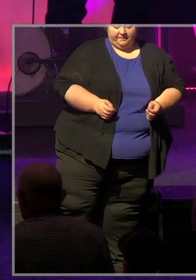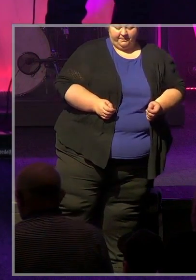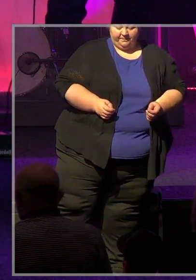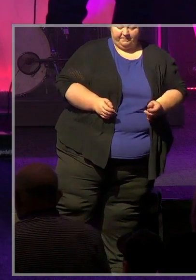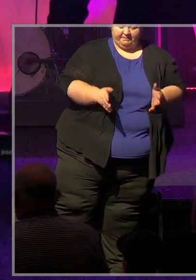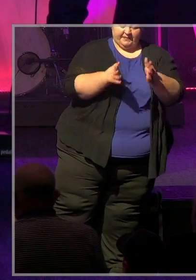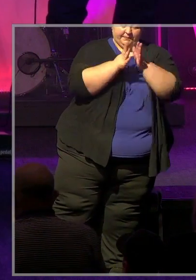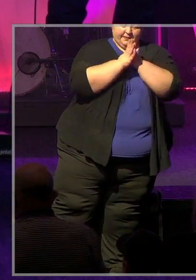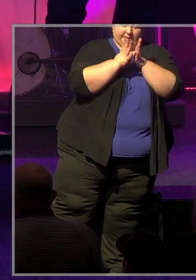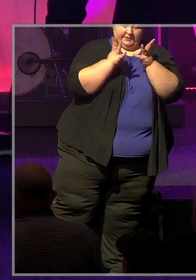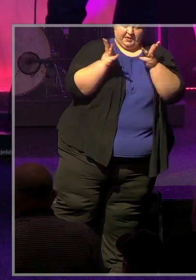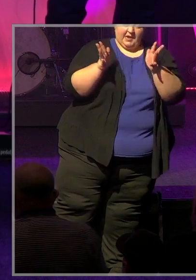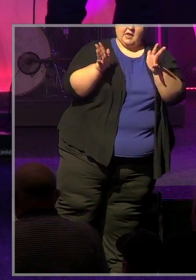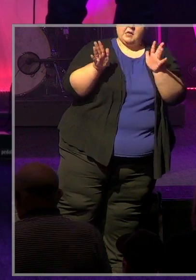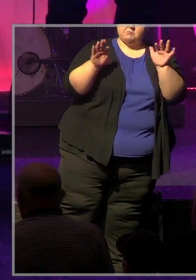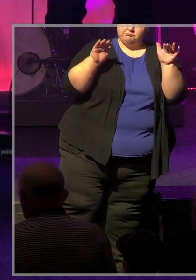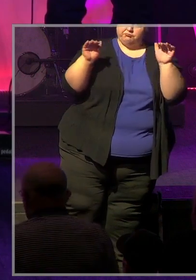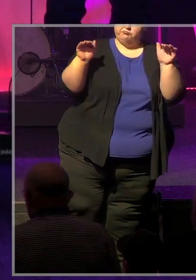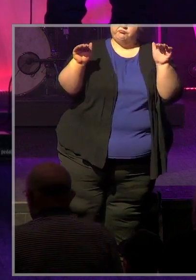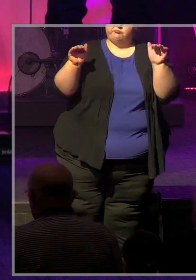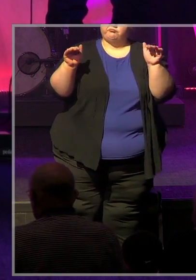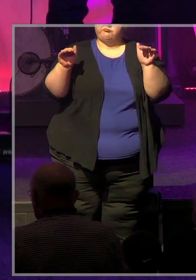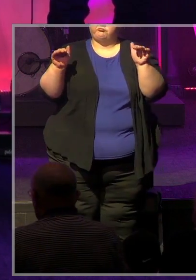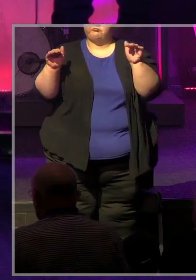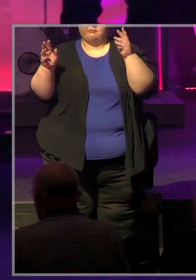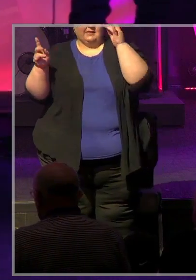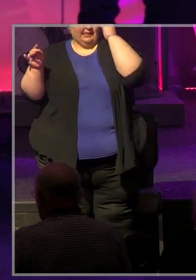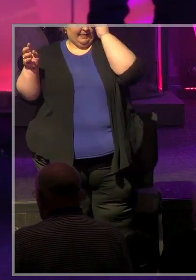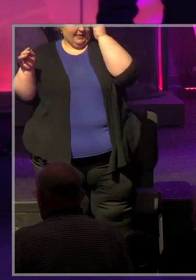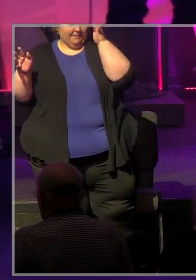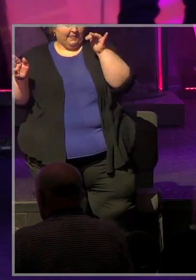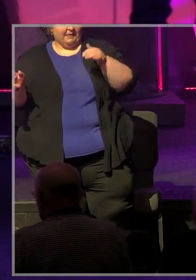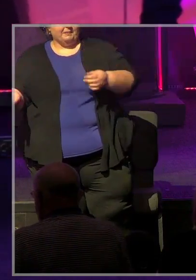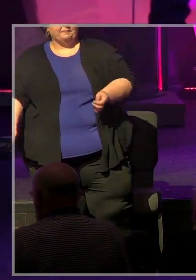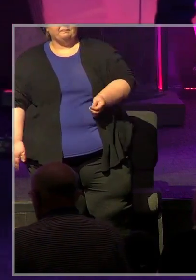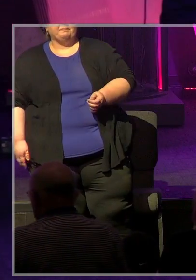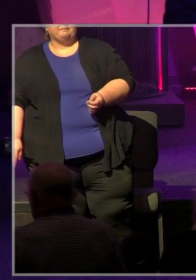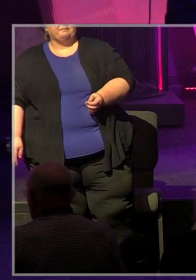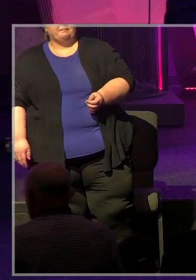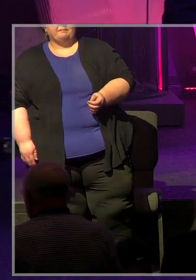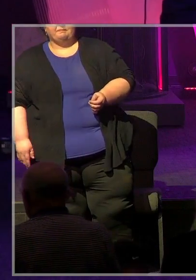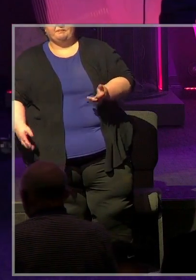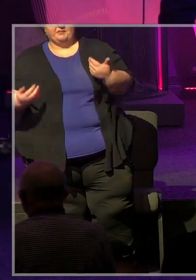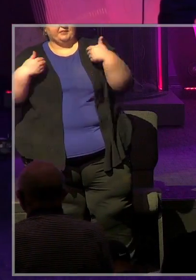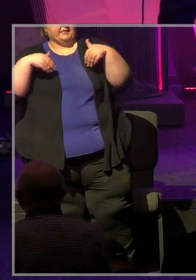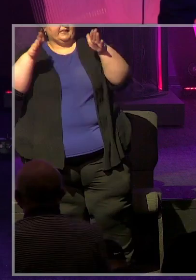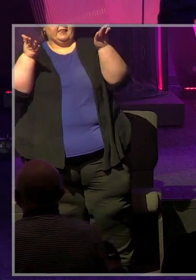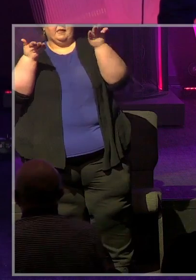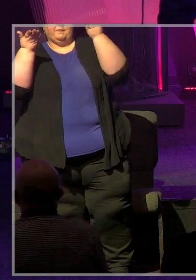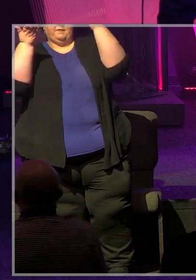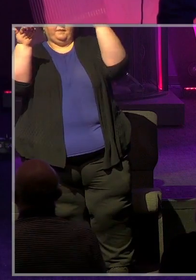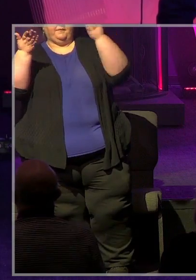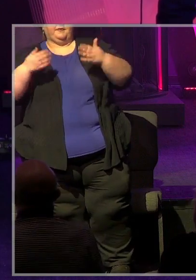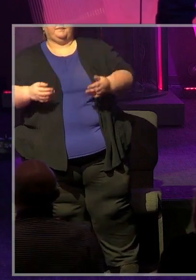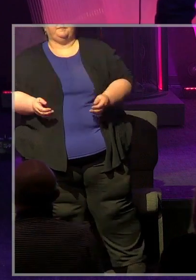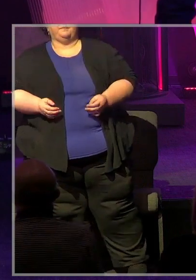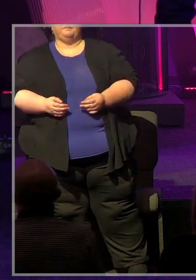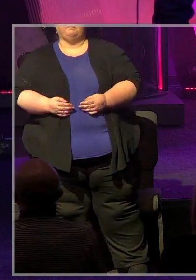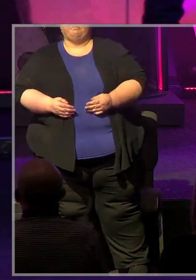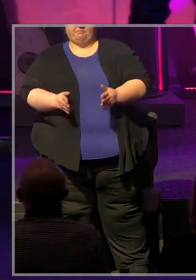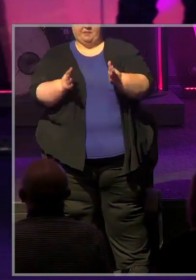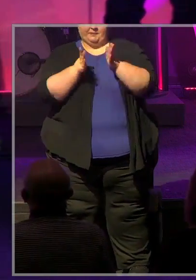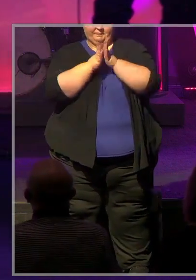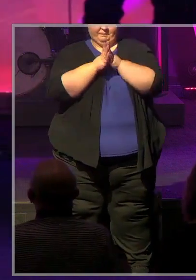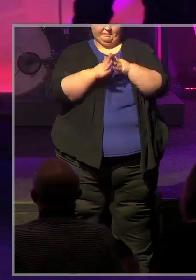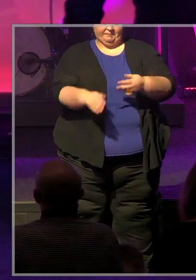So I'm going to pray, and I invite you to think about that and to lay it before him at this morning. Would you pray with